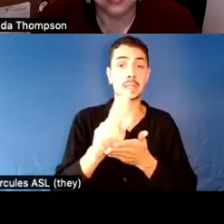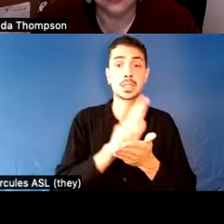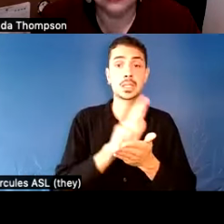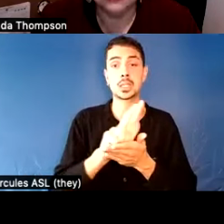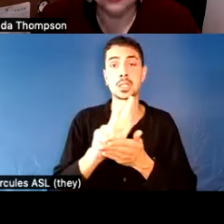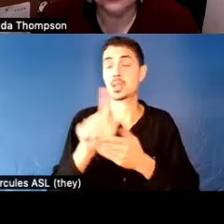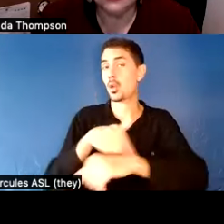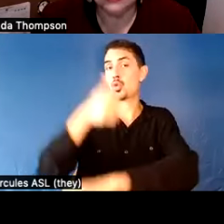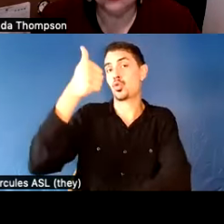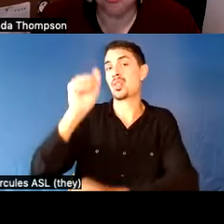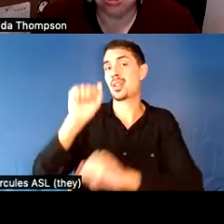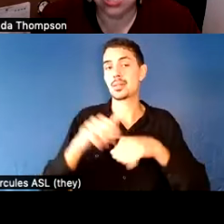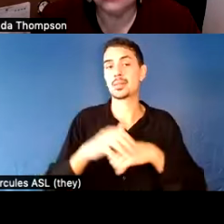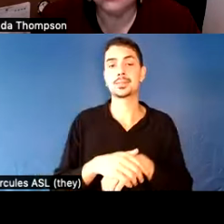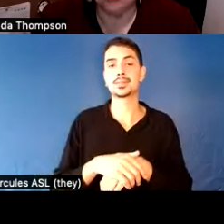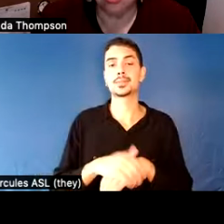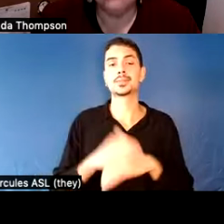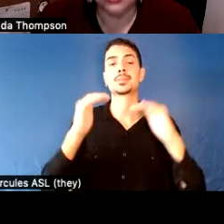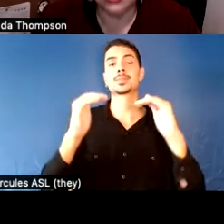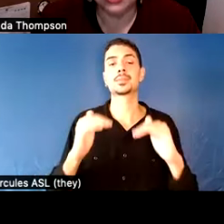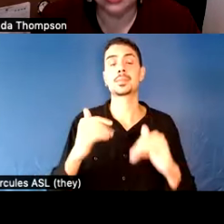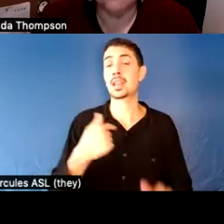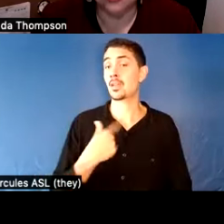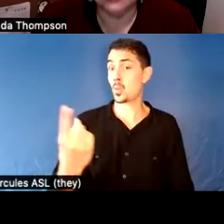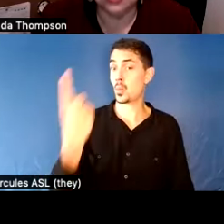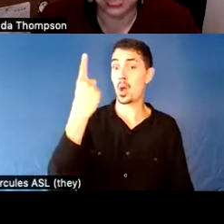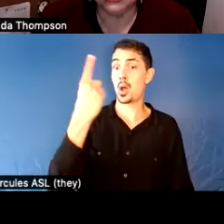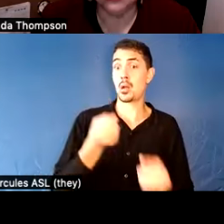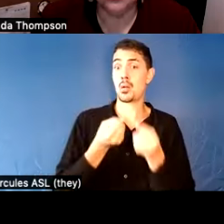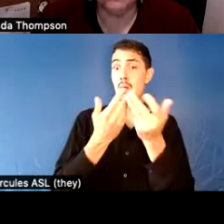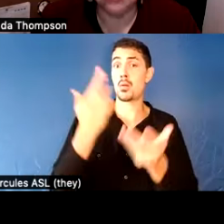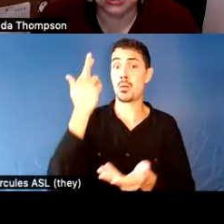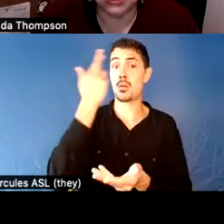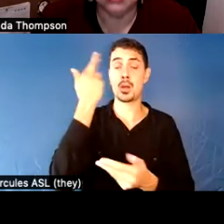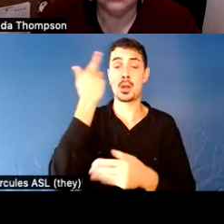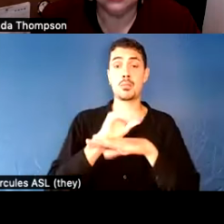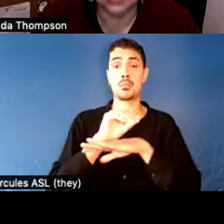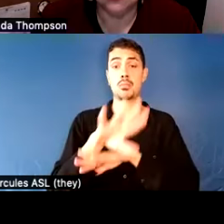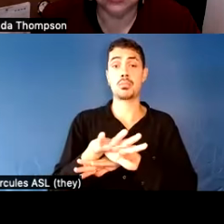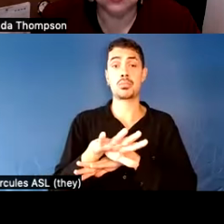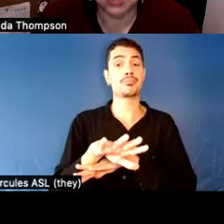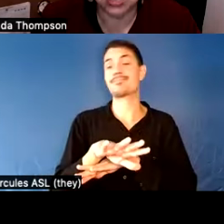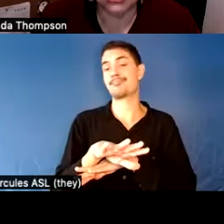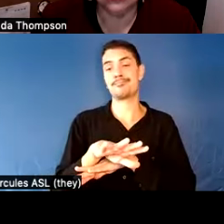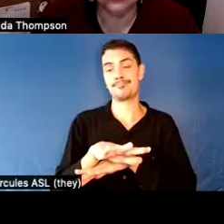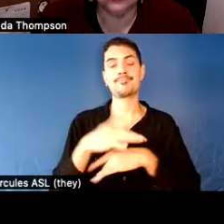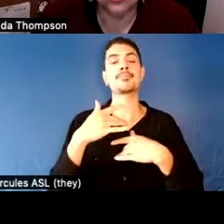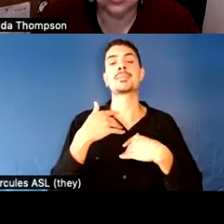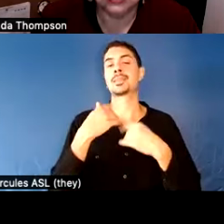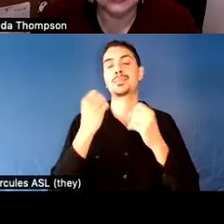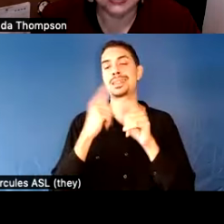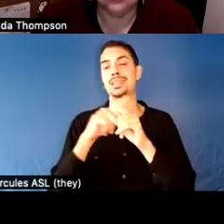And then there is no single cause, and often it involves interaction with many diverse